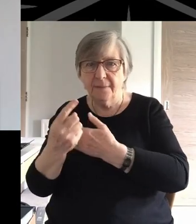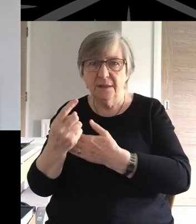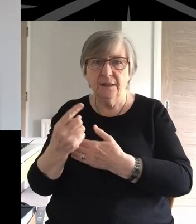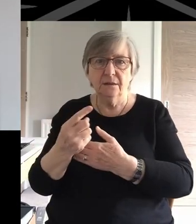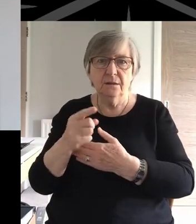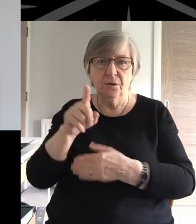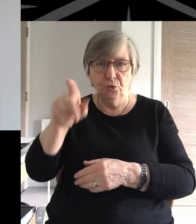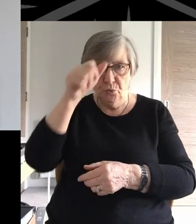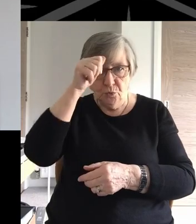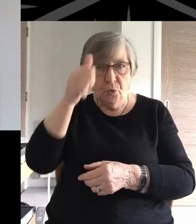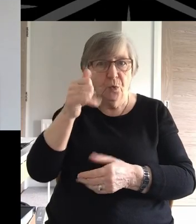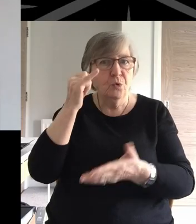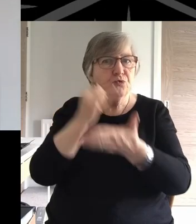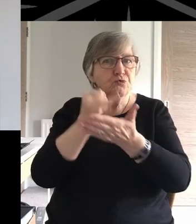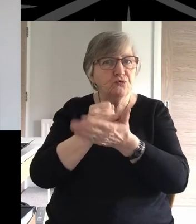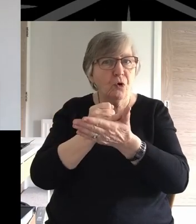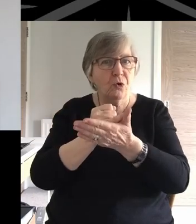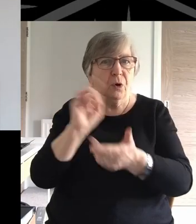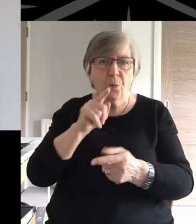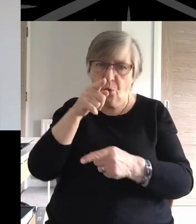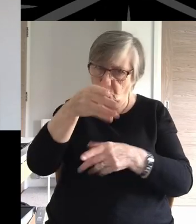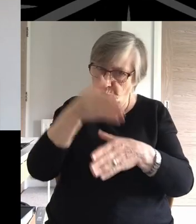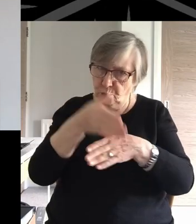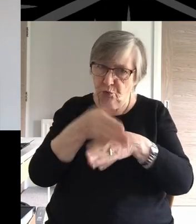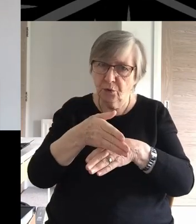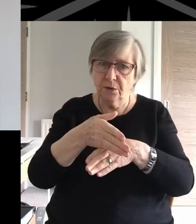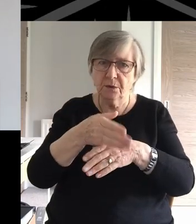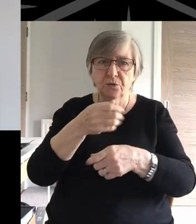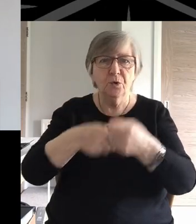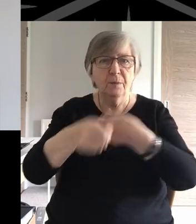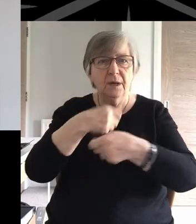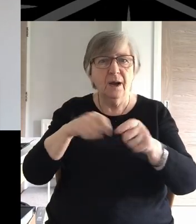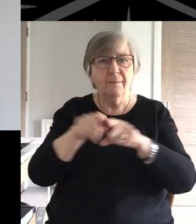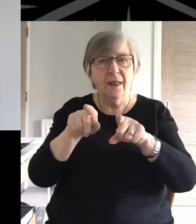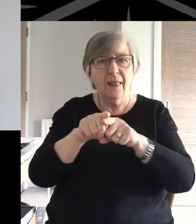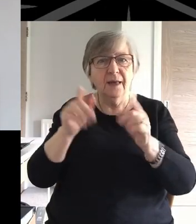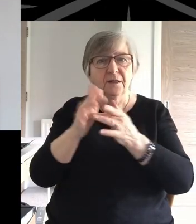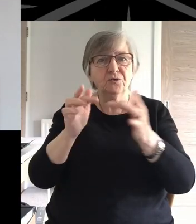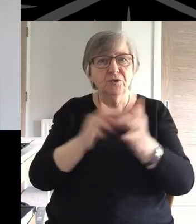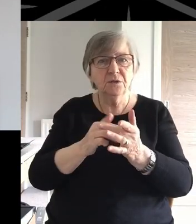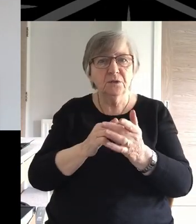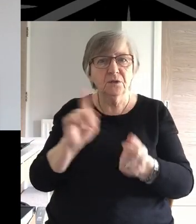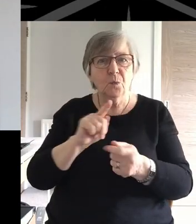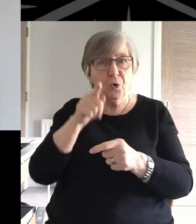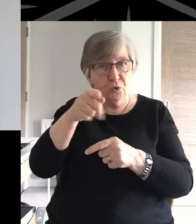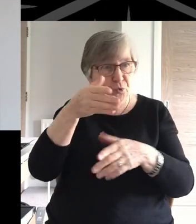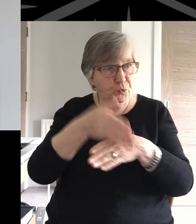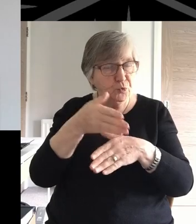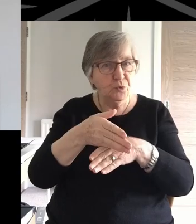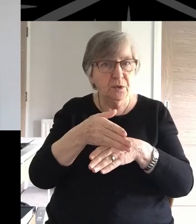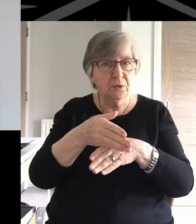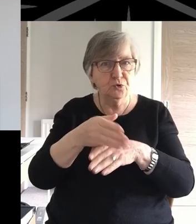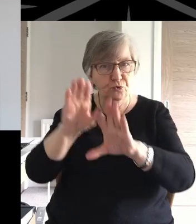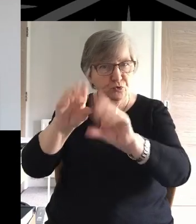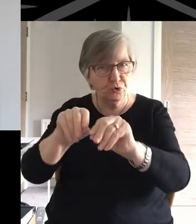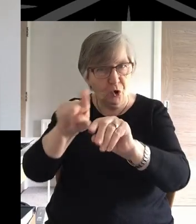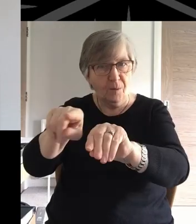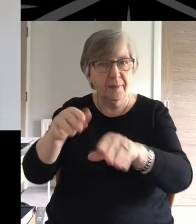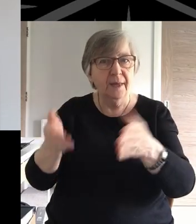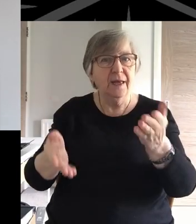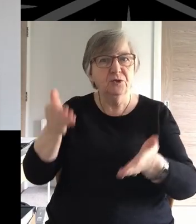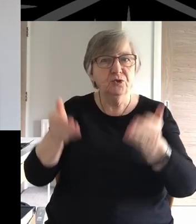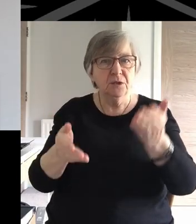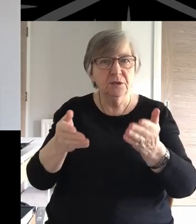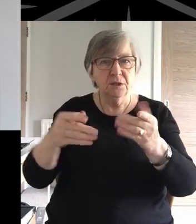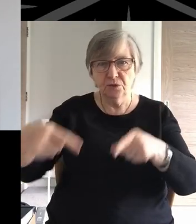wrong, what are you doing to be like Jesus? What are you doing to disrupt them and confront